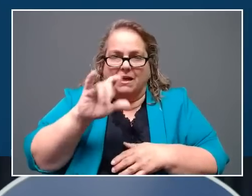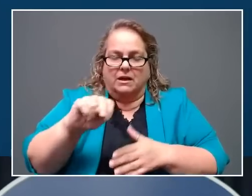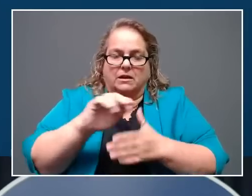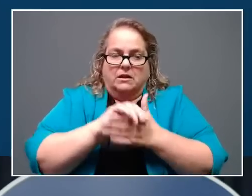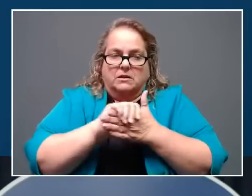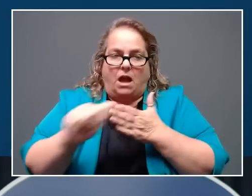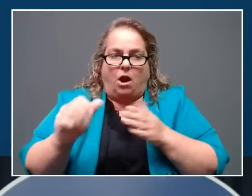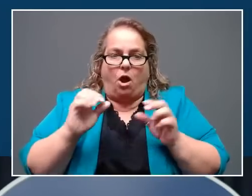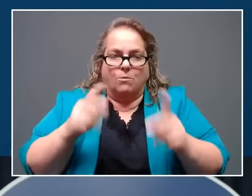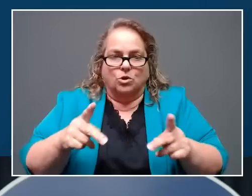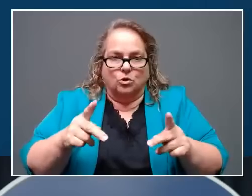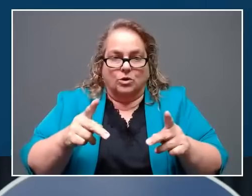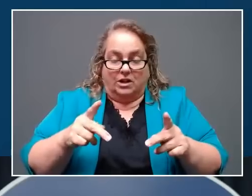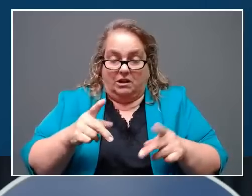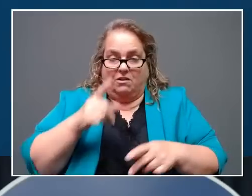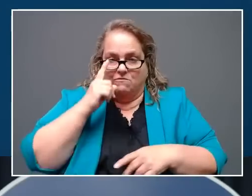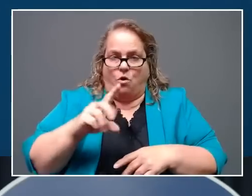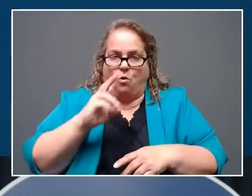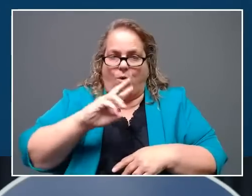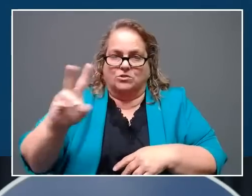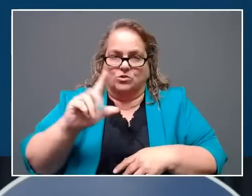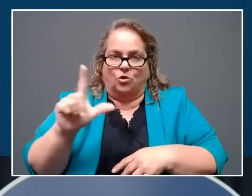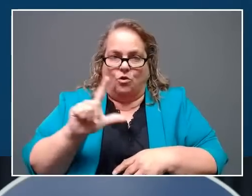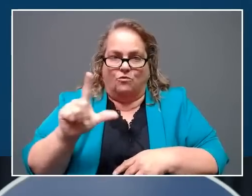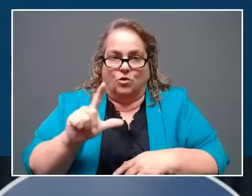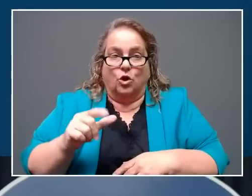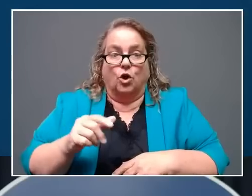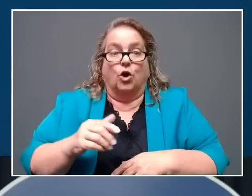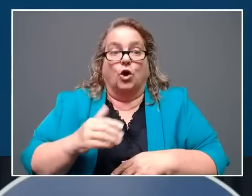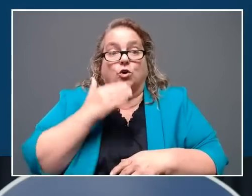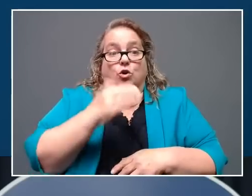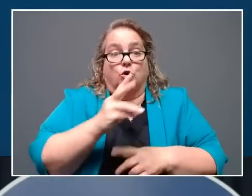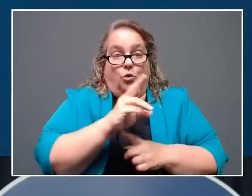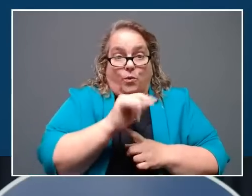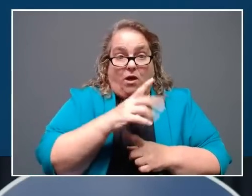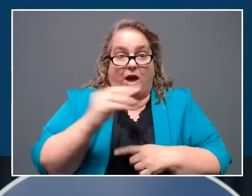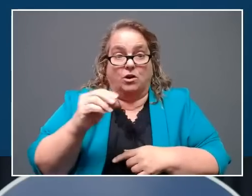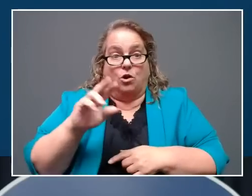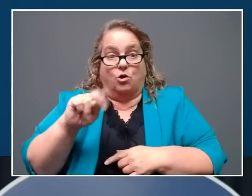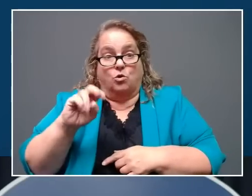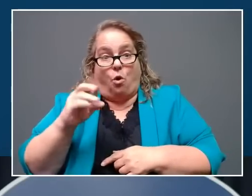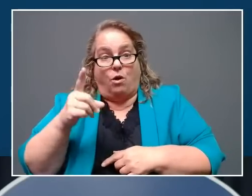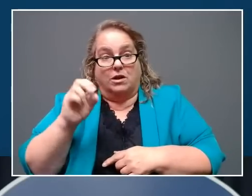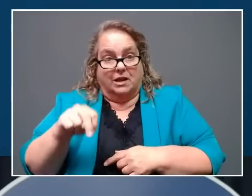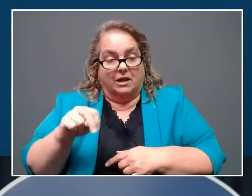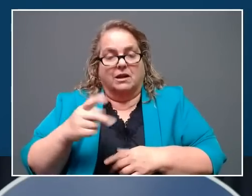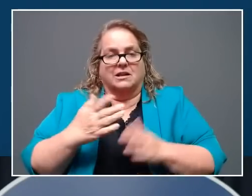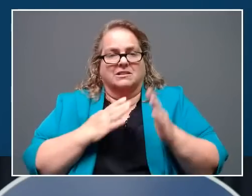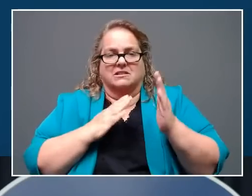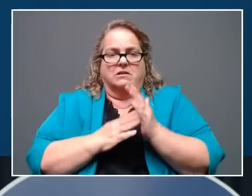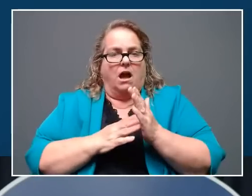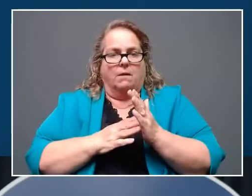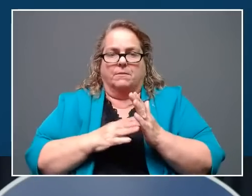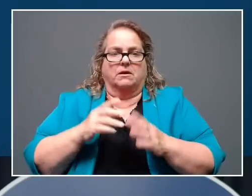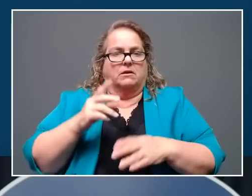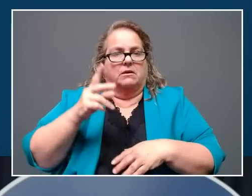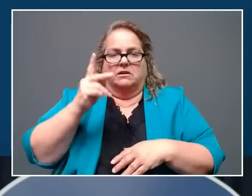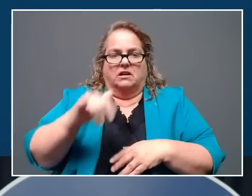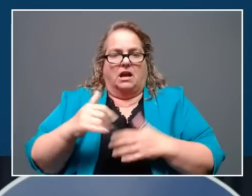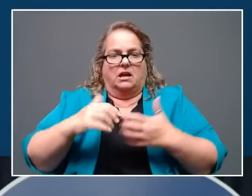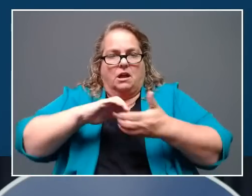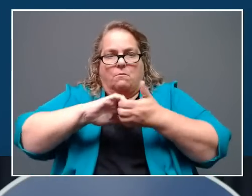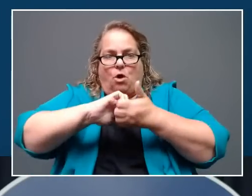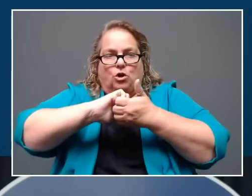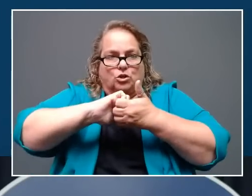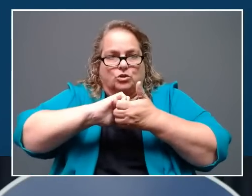Louisville. Goodwill and Norton are a couple of longtime top-tier Team Kentucky partners, and seeing them join forces for the benefit of this